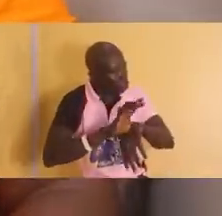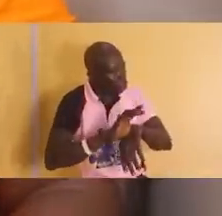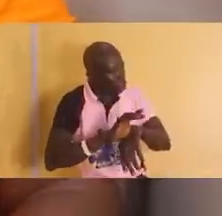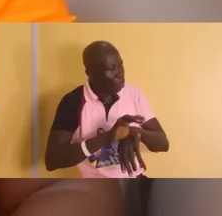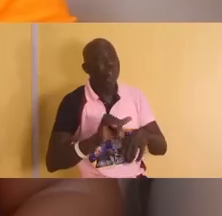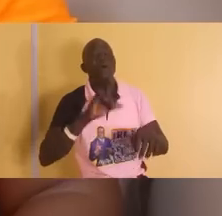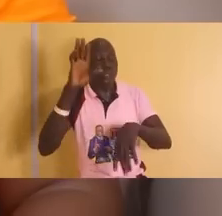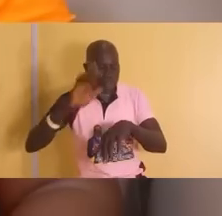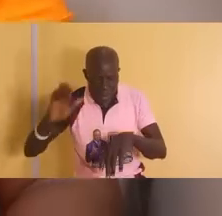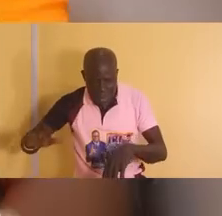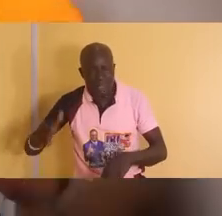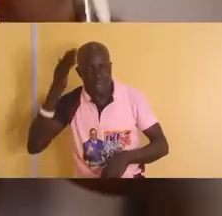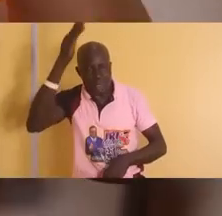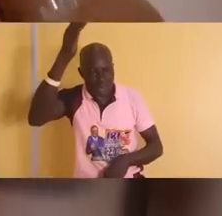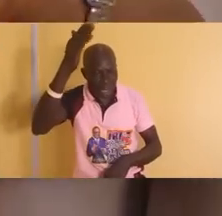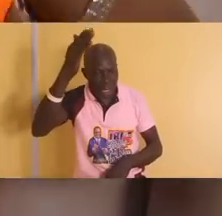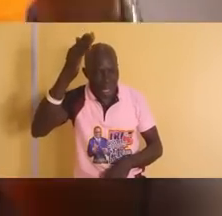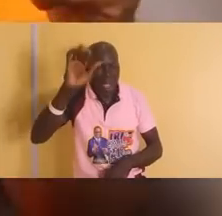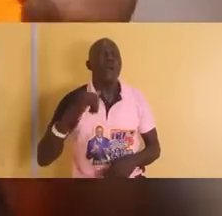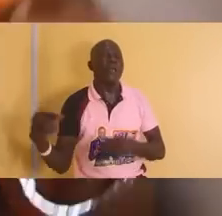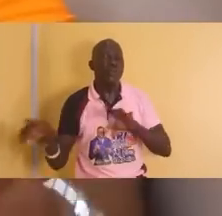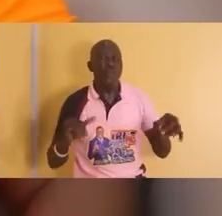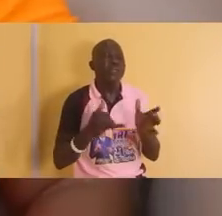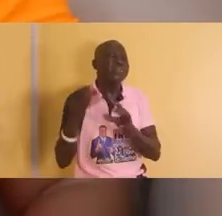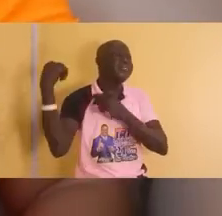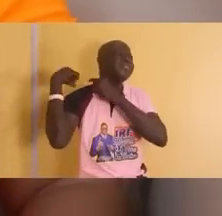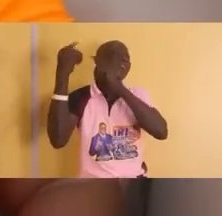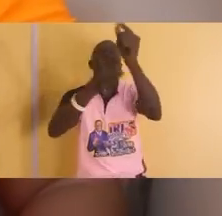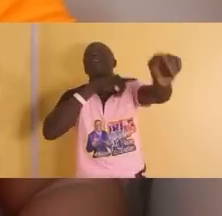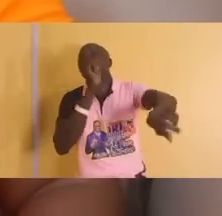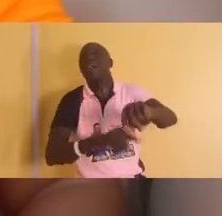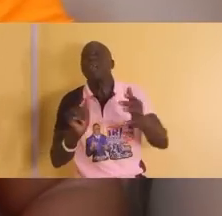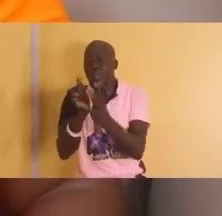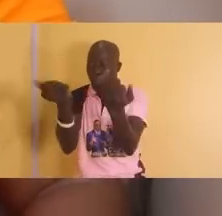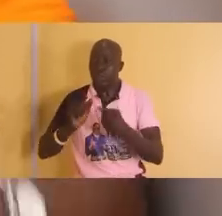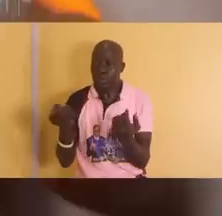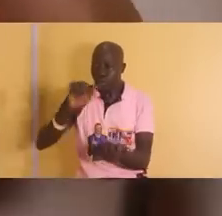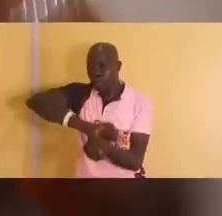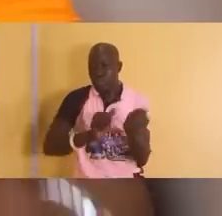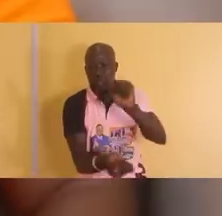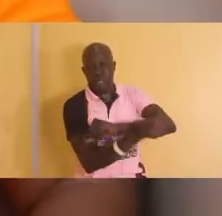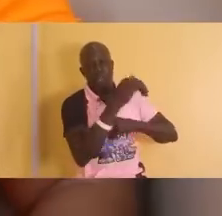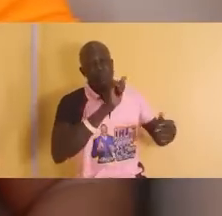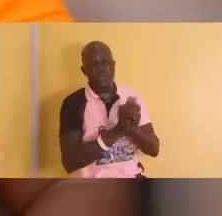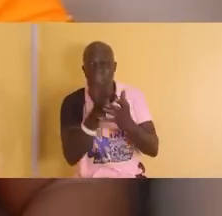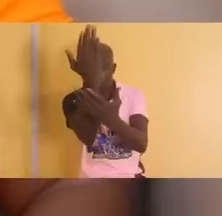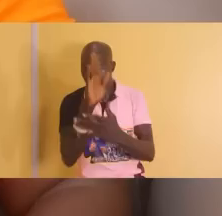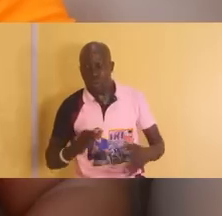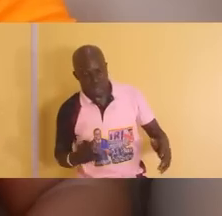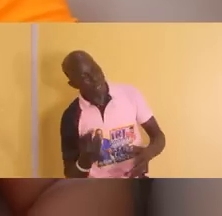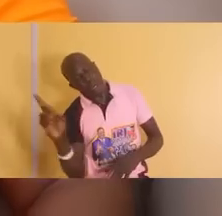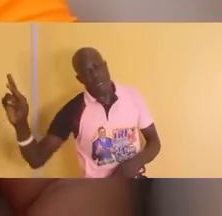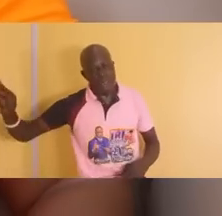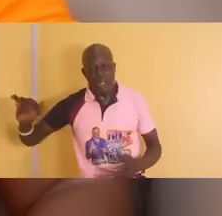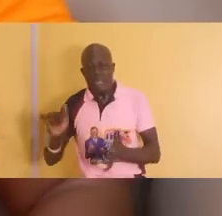church. They said they are there. They said they've been there for a long time. They want transformation. They want